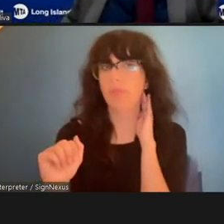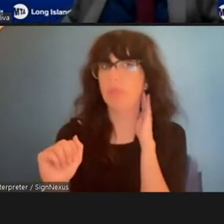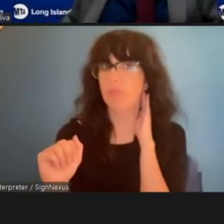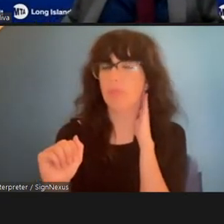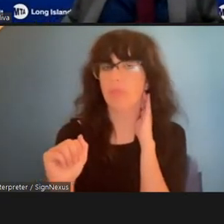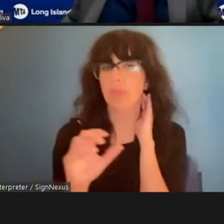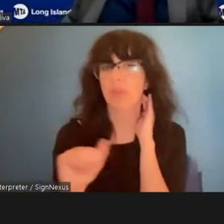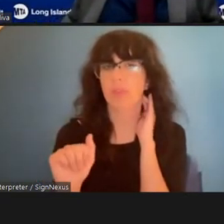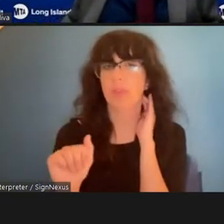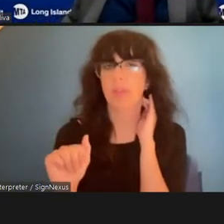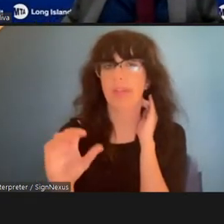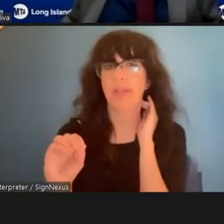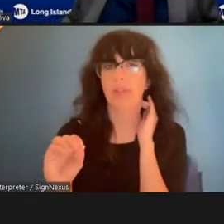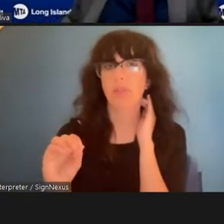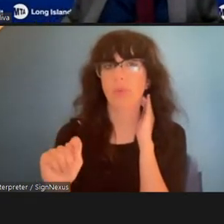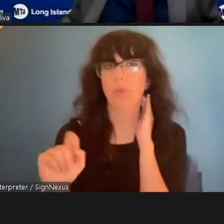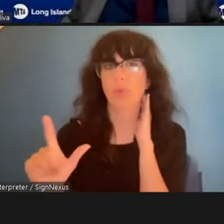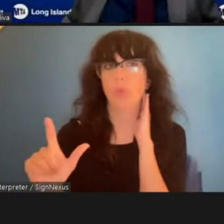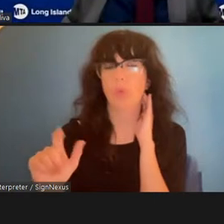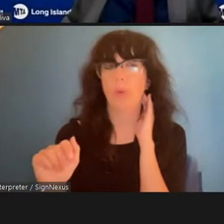andrew o'toole